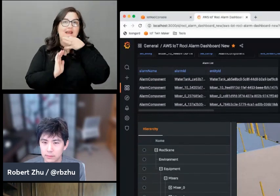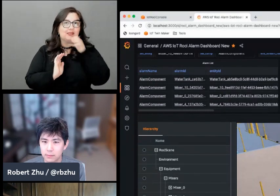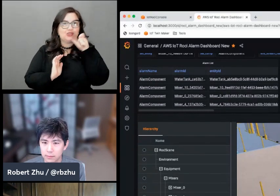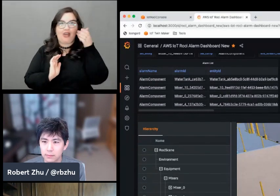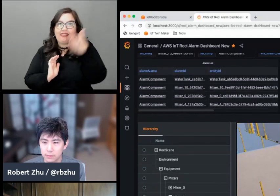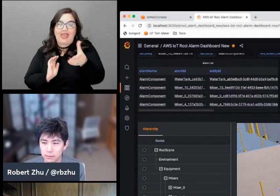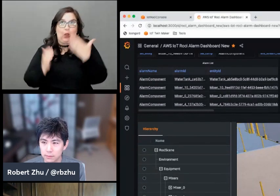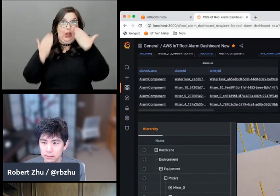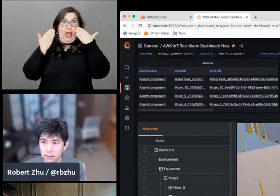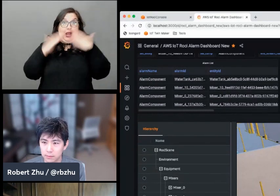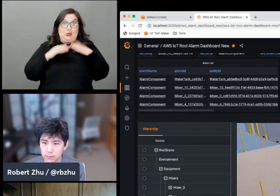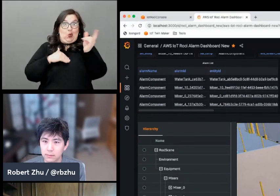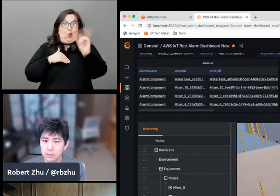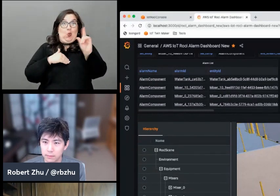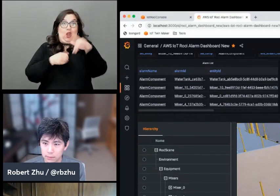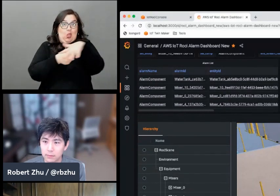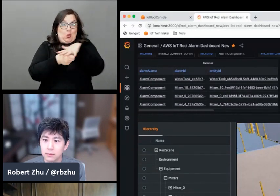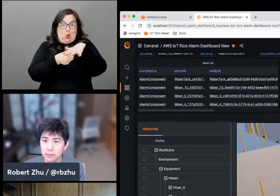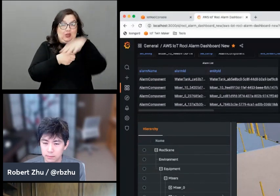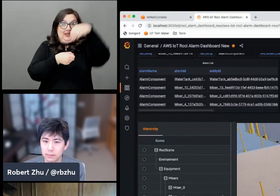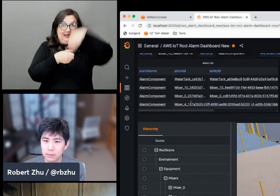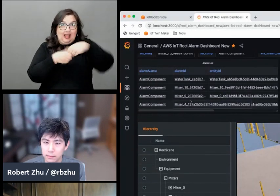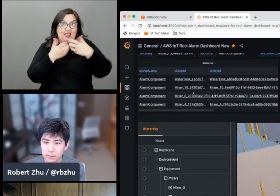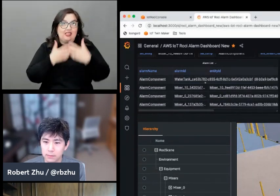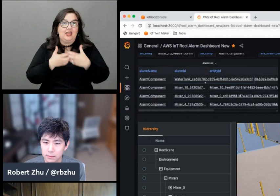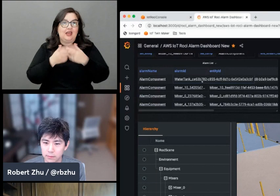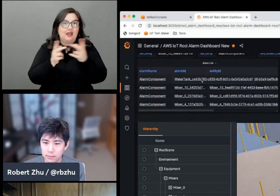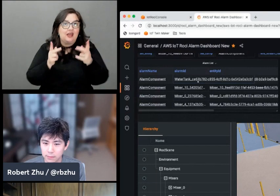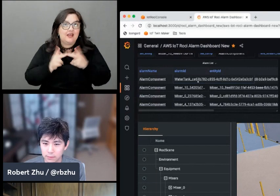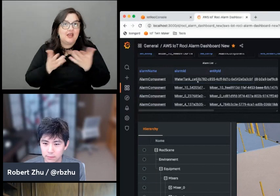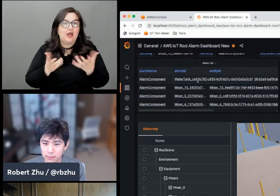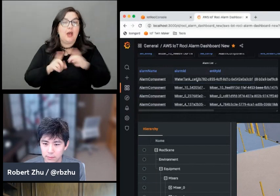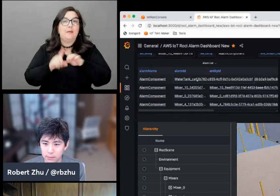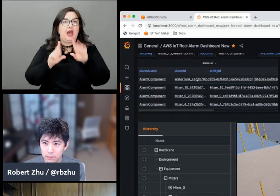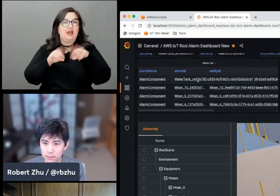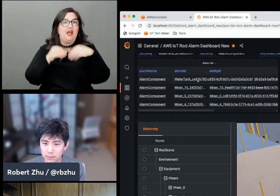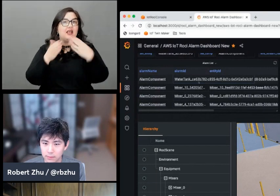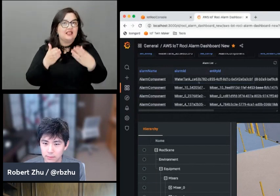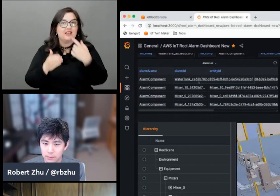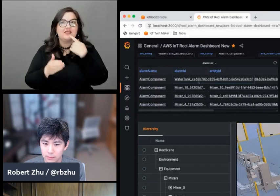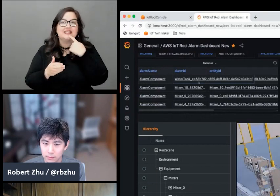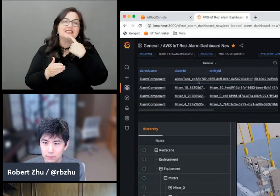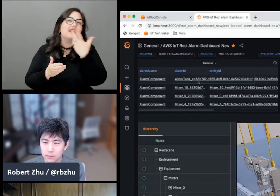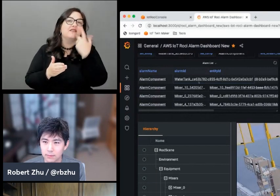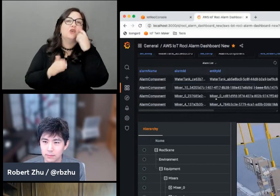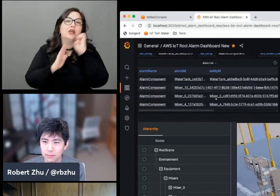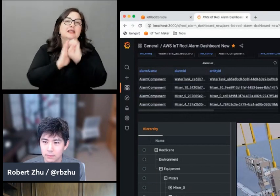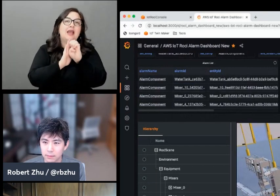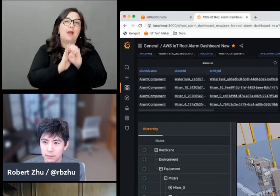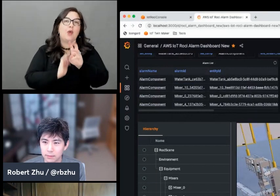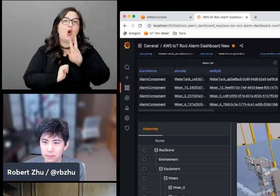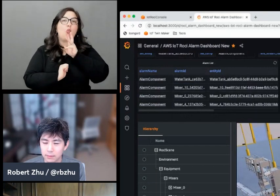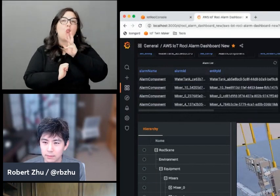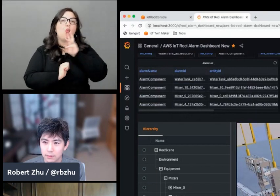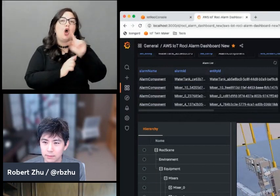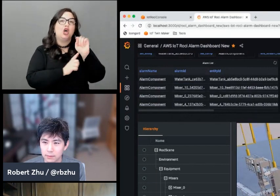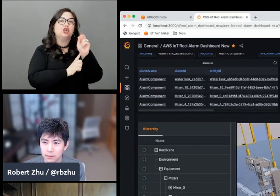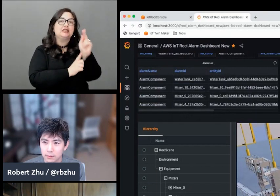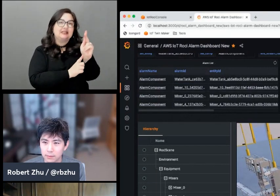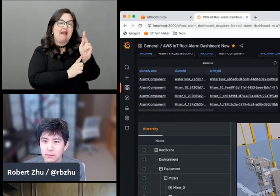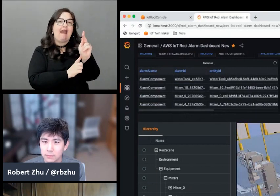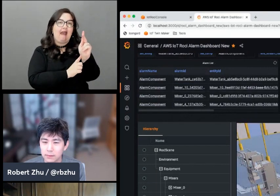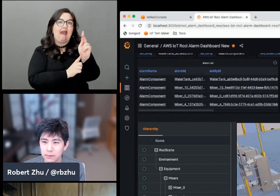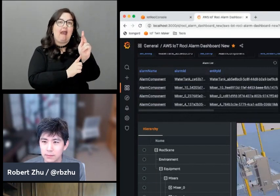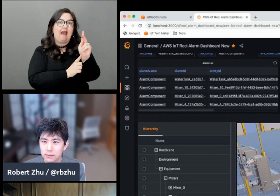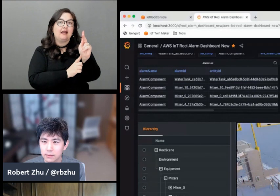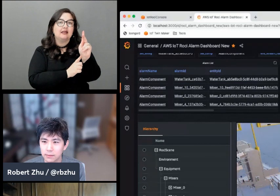And so this allows you to do that thing, like, let's say this water tank, which has been going in and out. So I've zoomed right to it. I